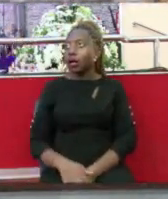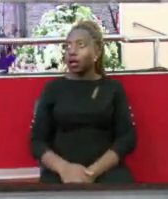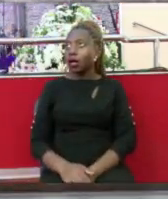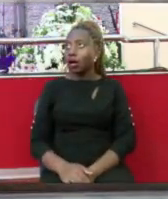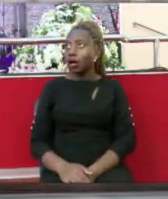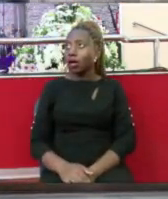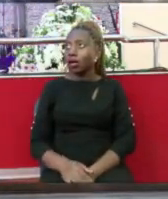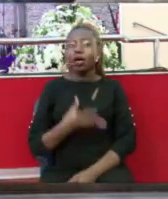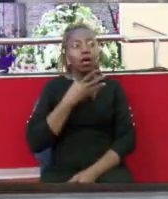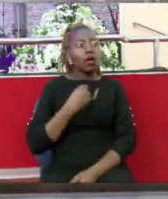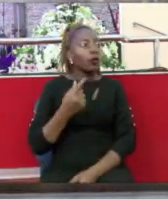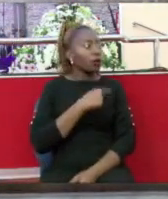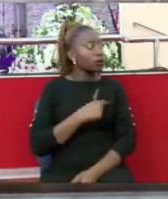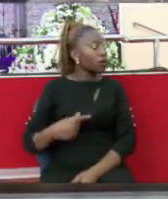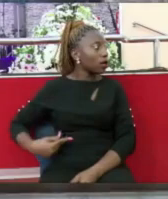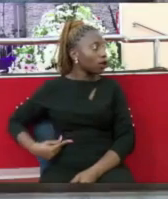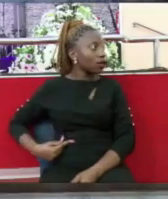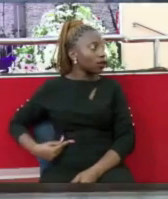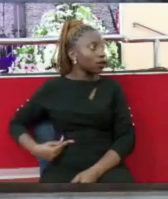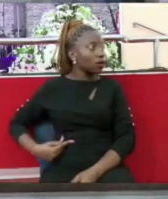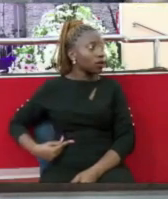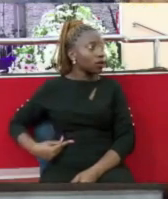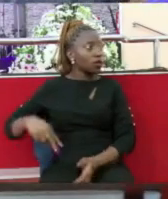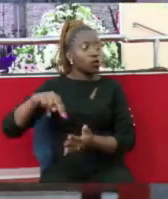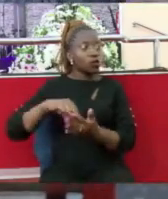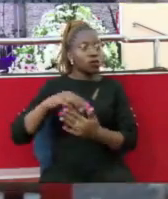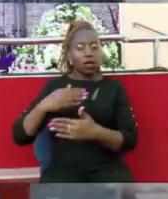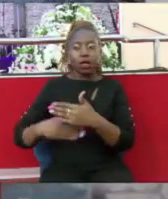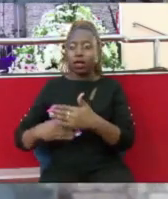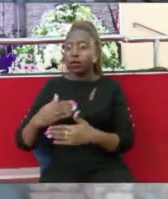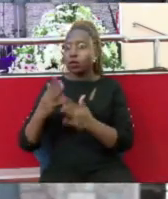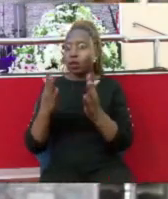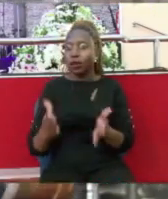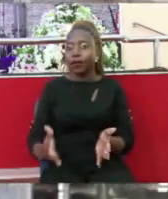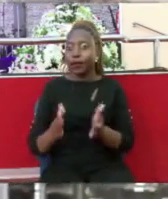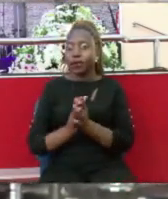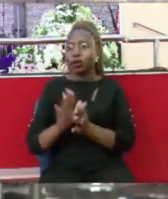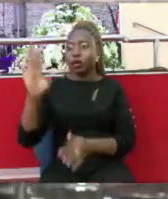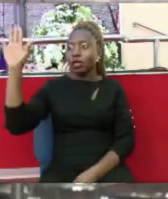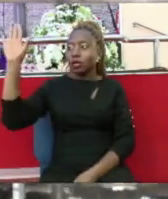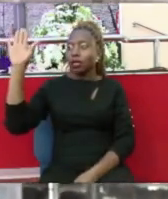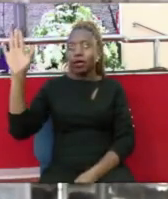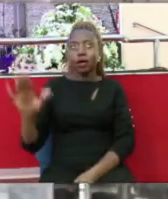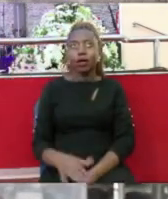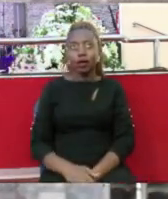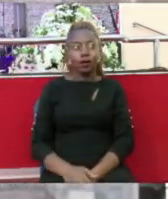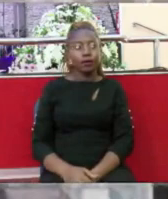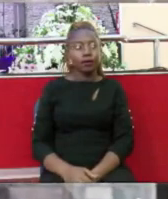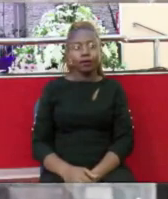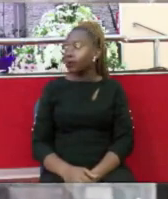I want the ushers to stand next to the person who has if somebody has raised your hand, just stand next to